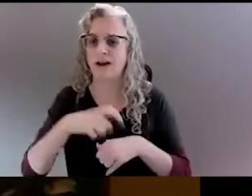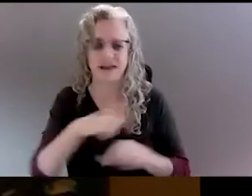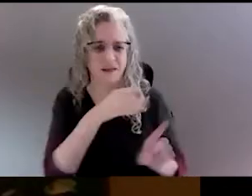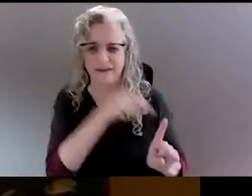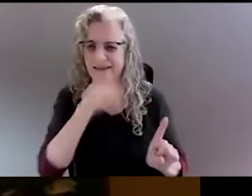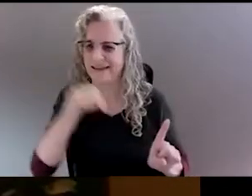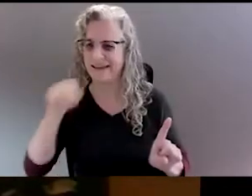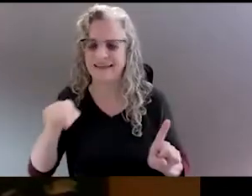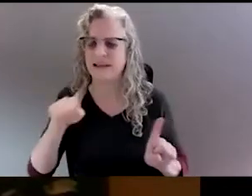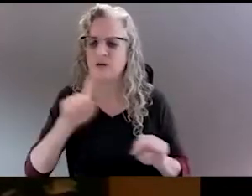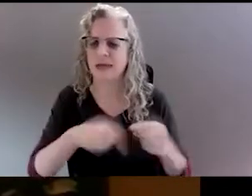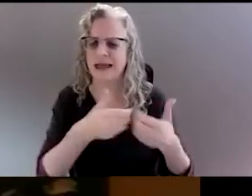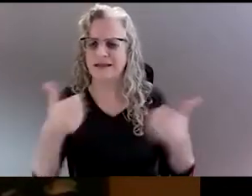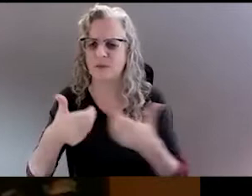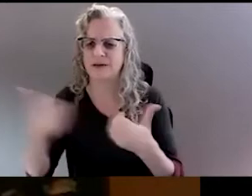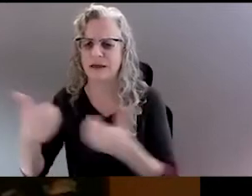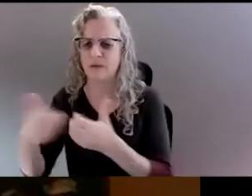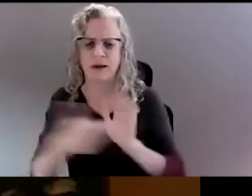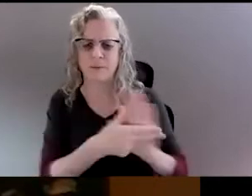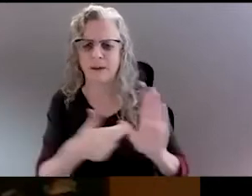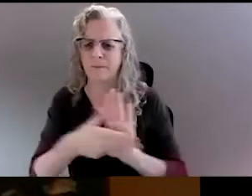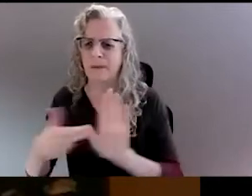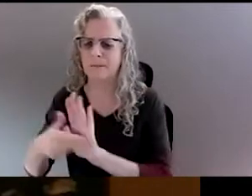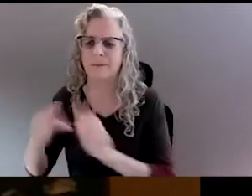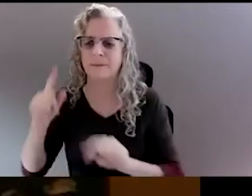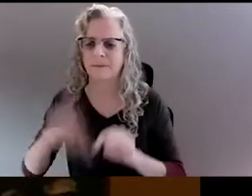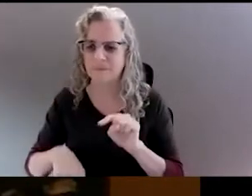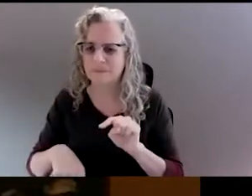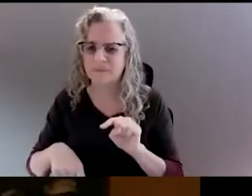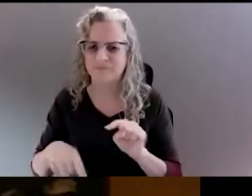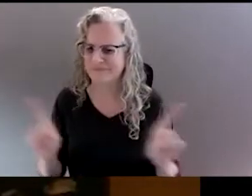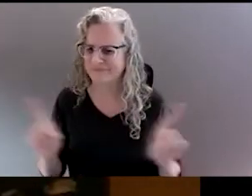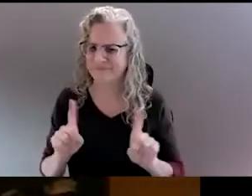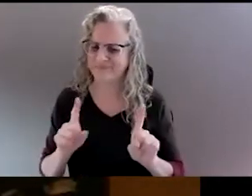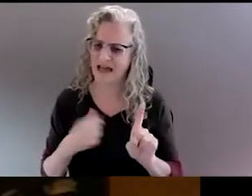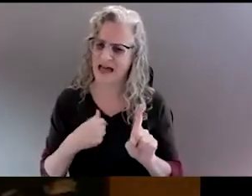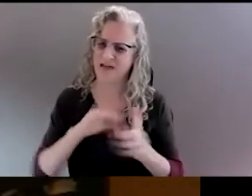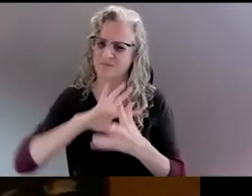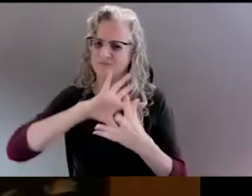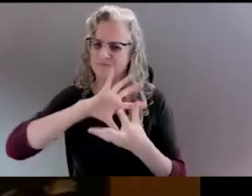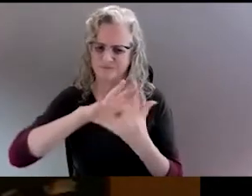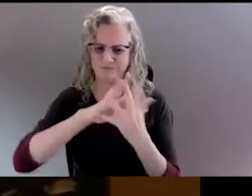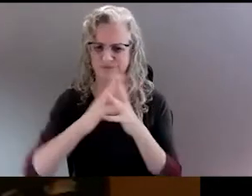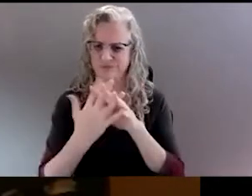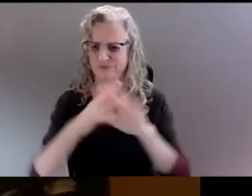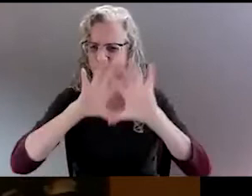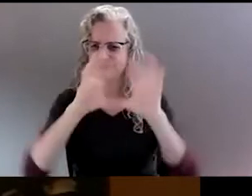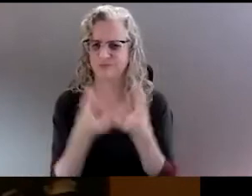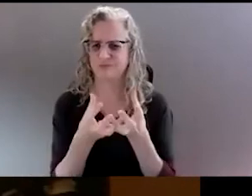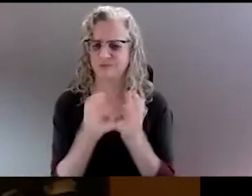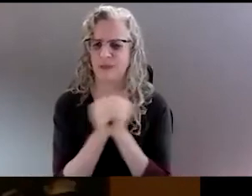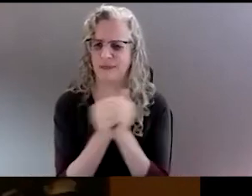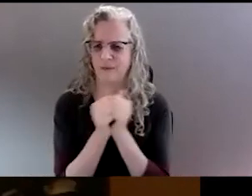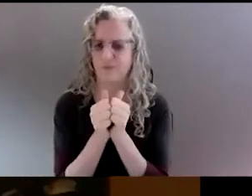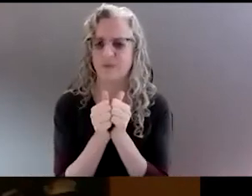me into different buckets and thinking that these aren't all connected. And even as someone who